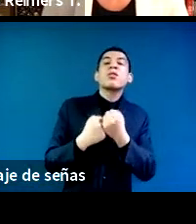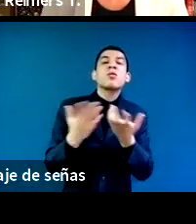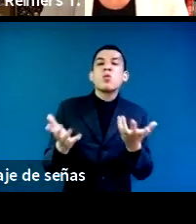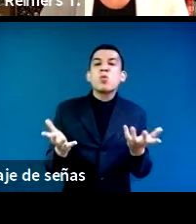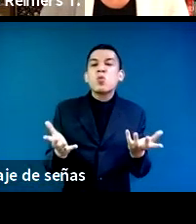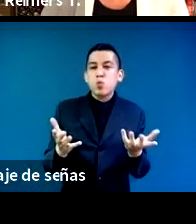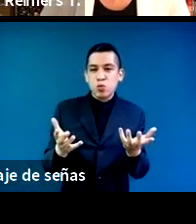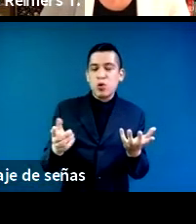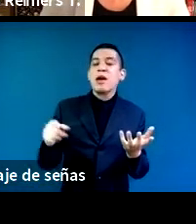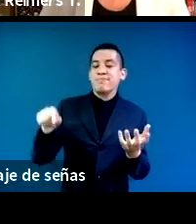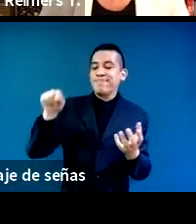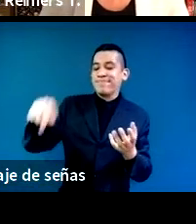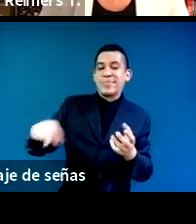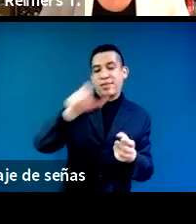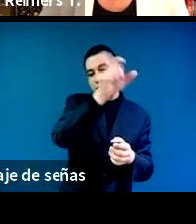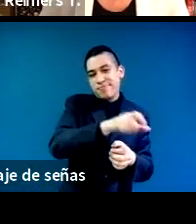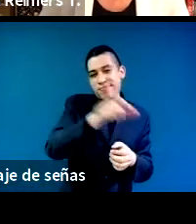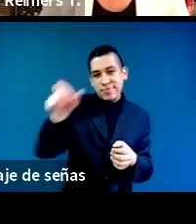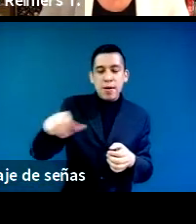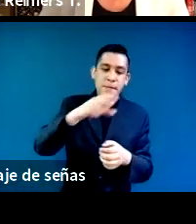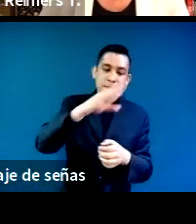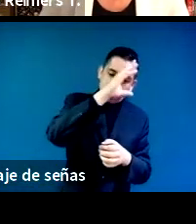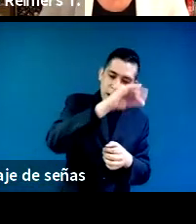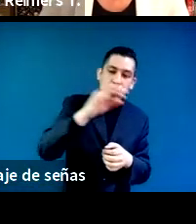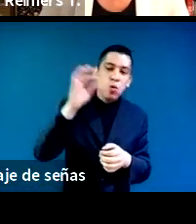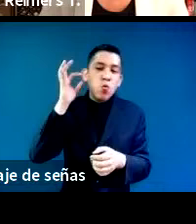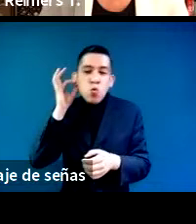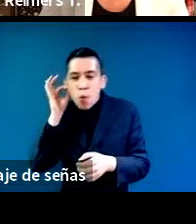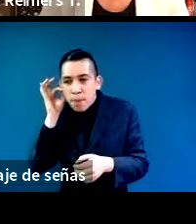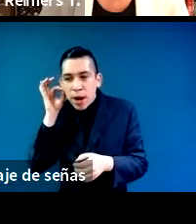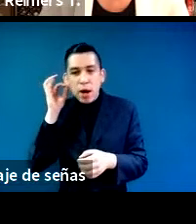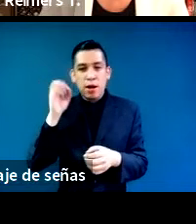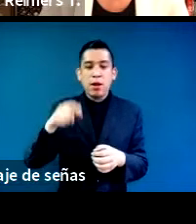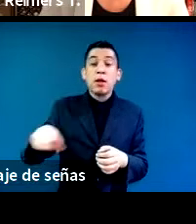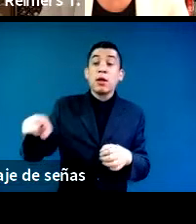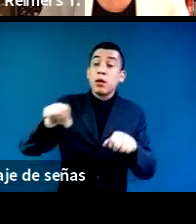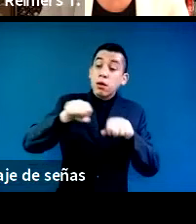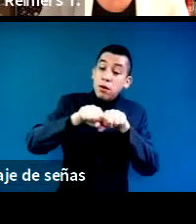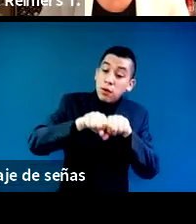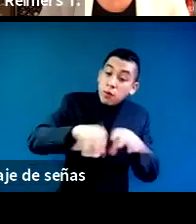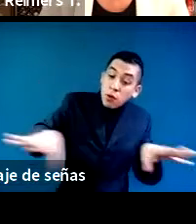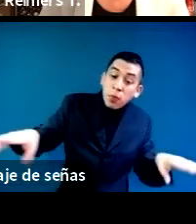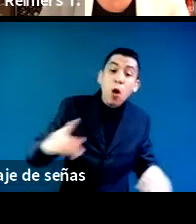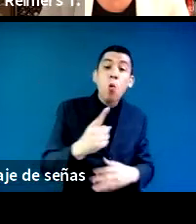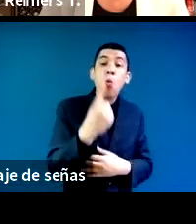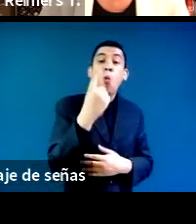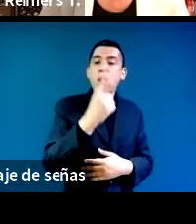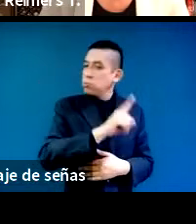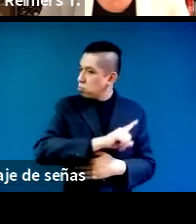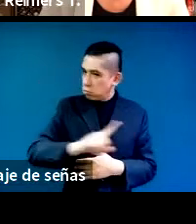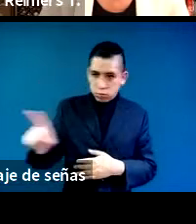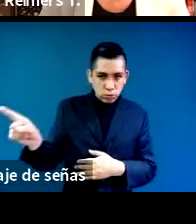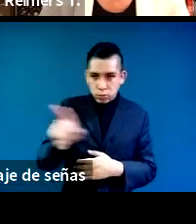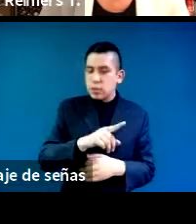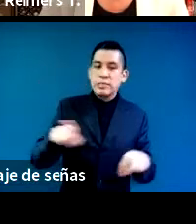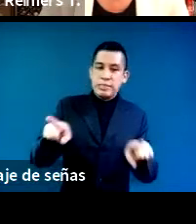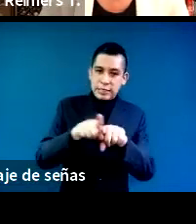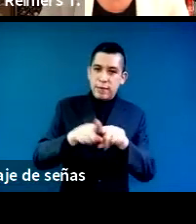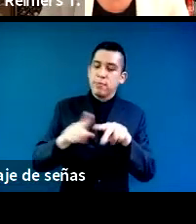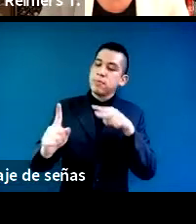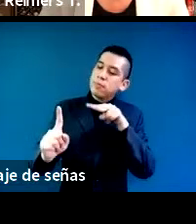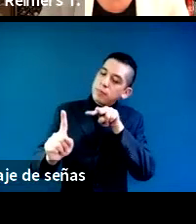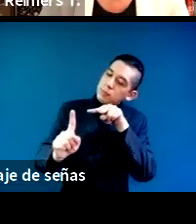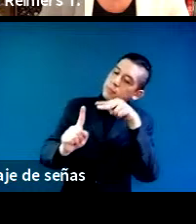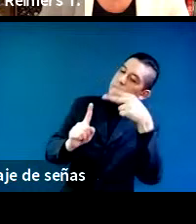media, Facebook perspective, but also from the likes of the fact that governments and state players are perhaps the biggest volume